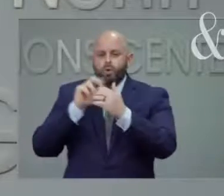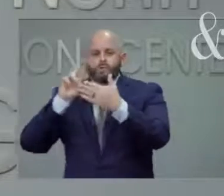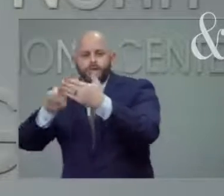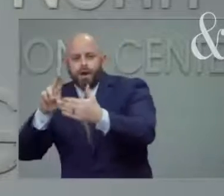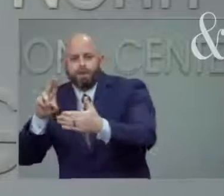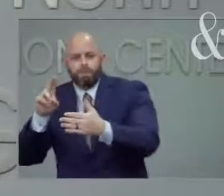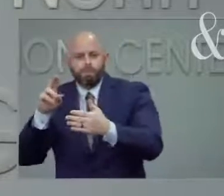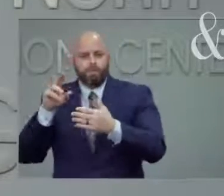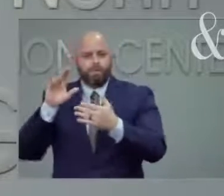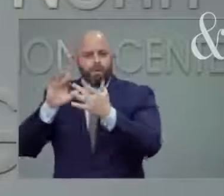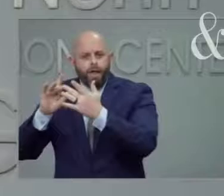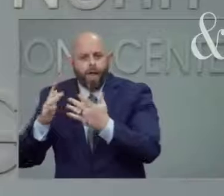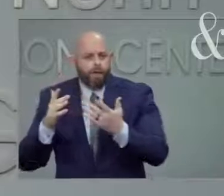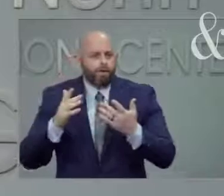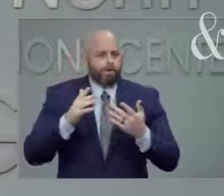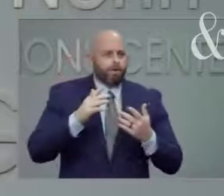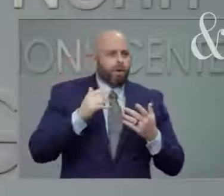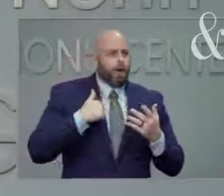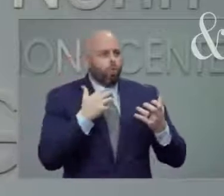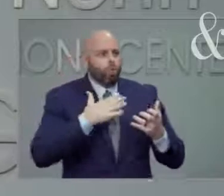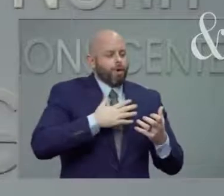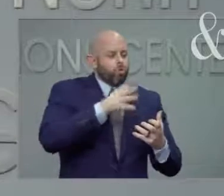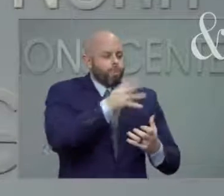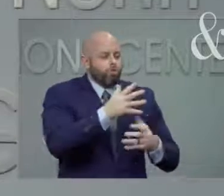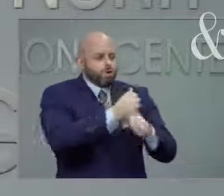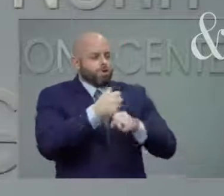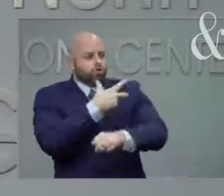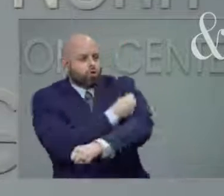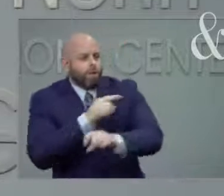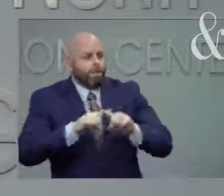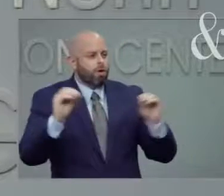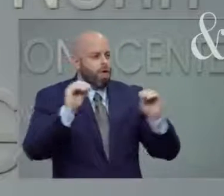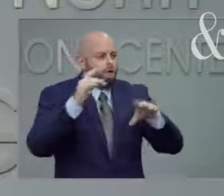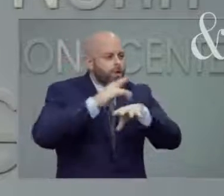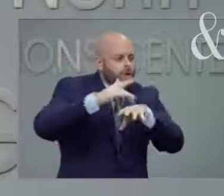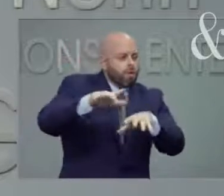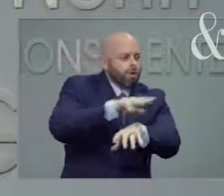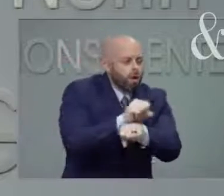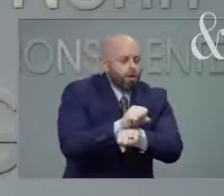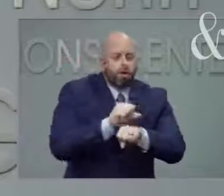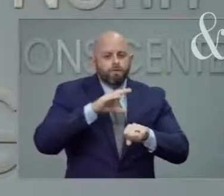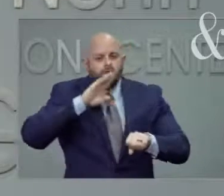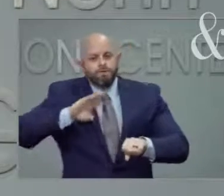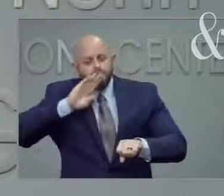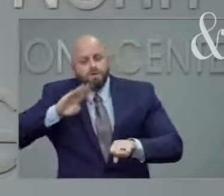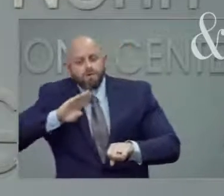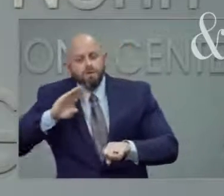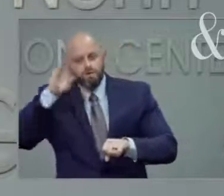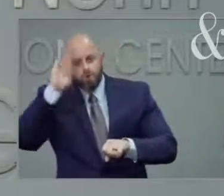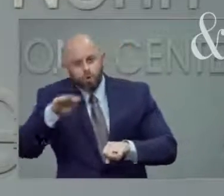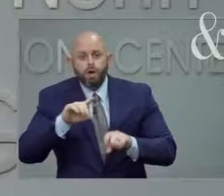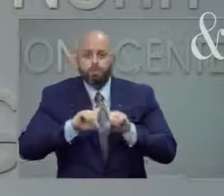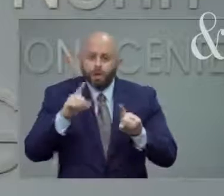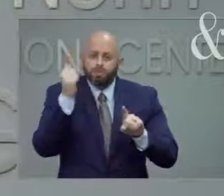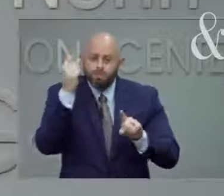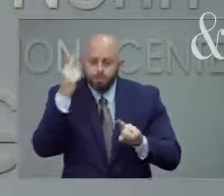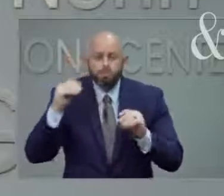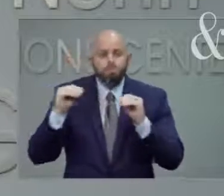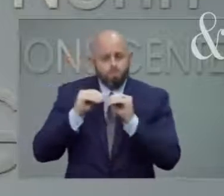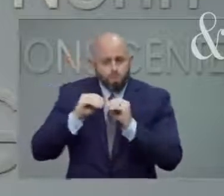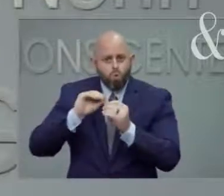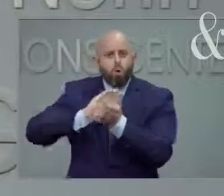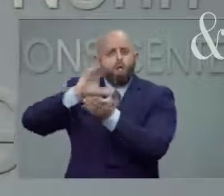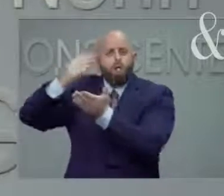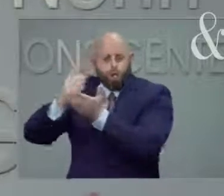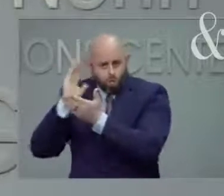or father. And I know that those issues can be frustrating, but there's more supply coming. The providers are out